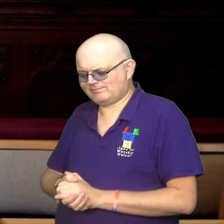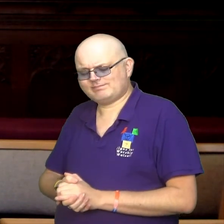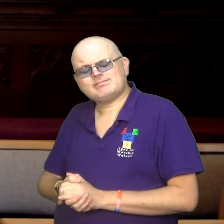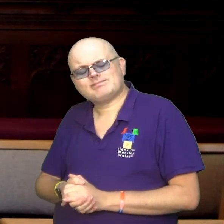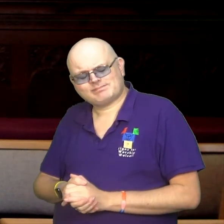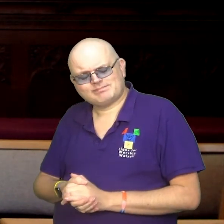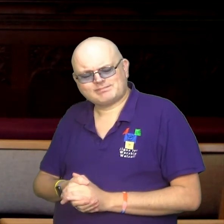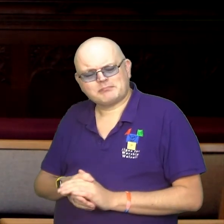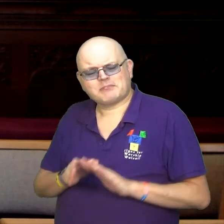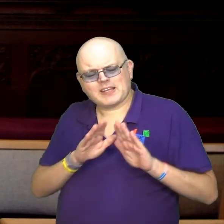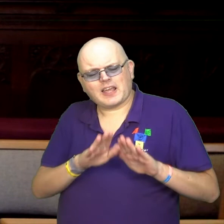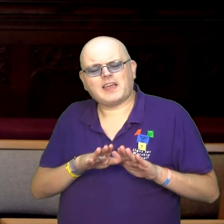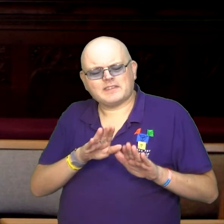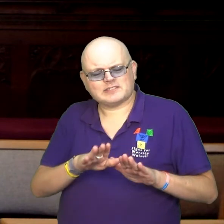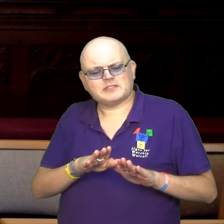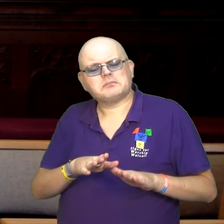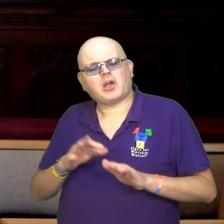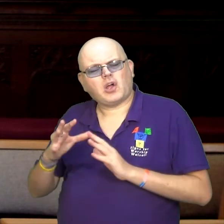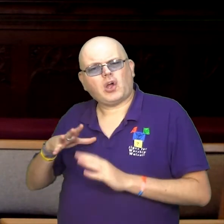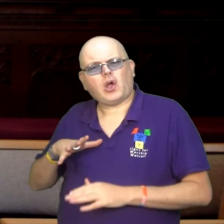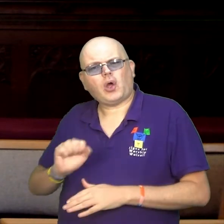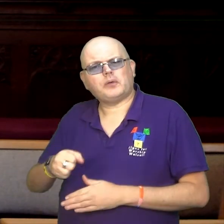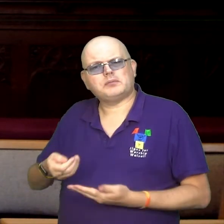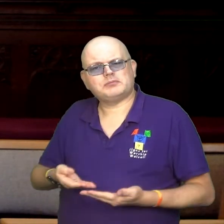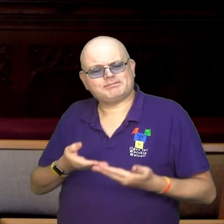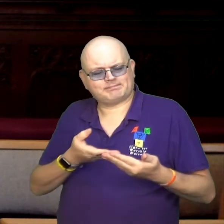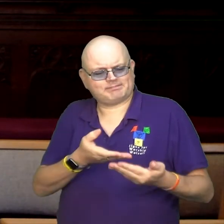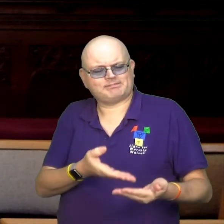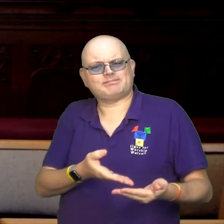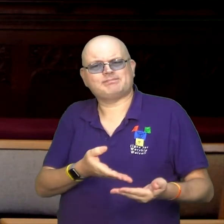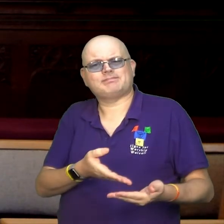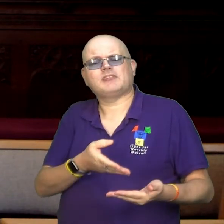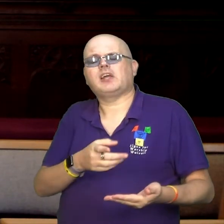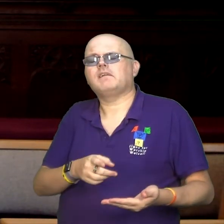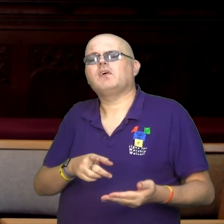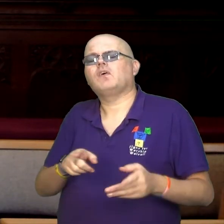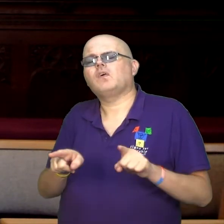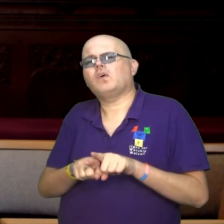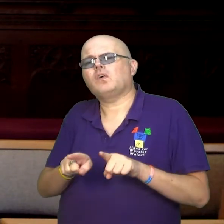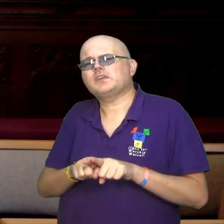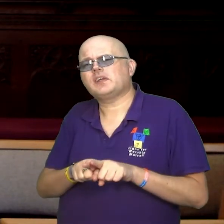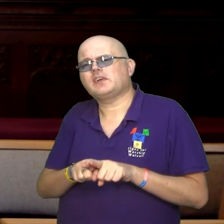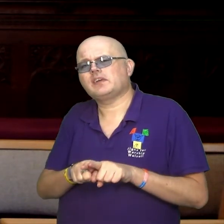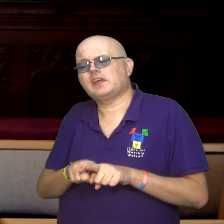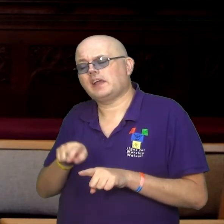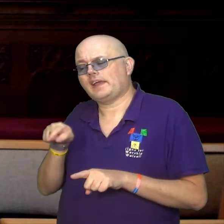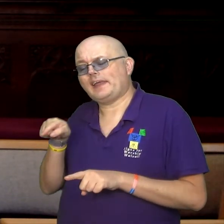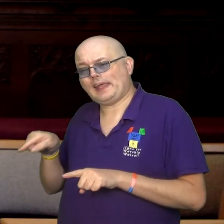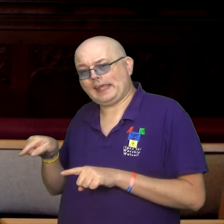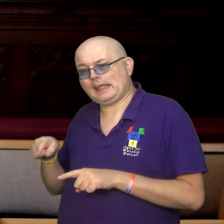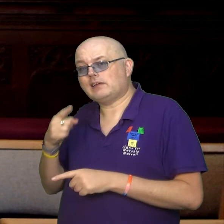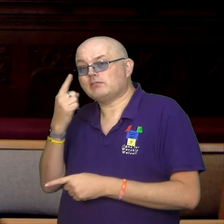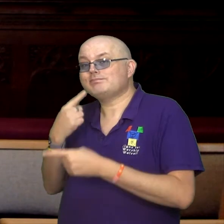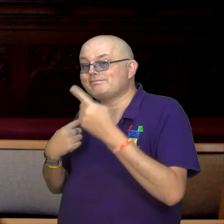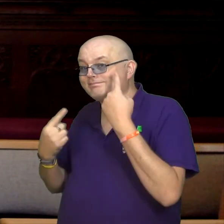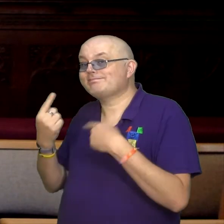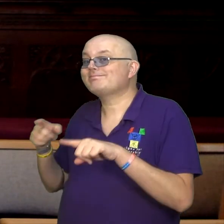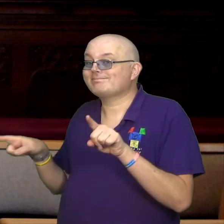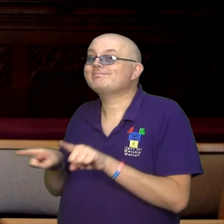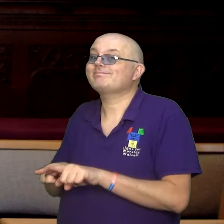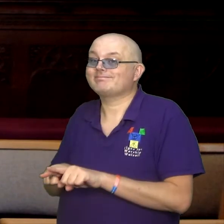He reassures them. He gives them hope. But we also read that he wept.